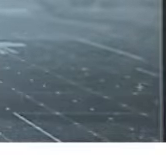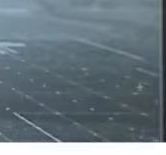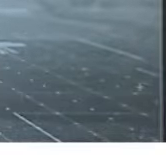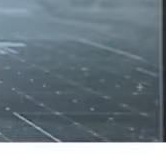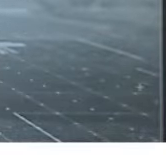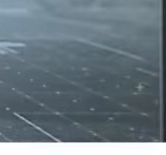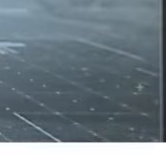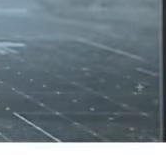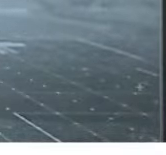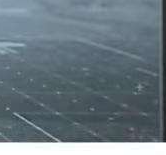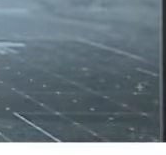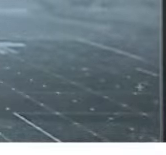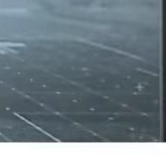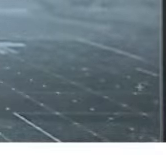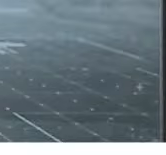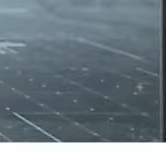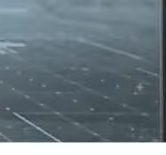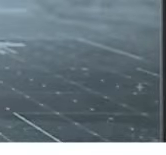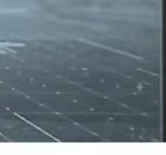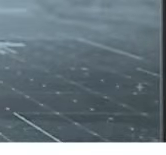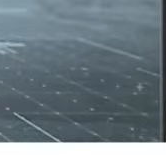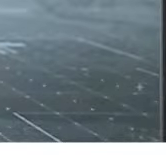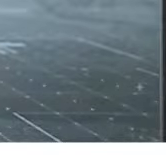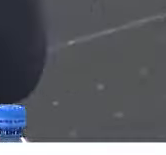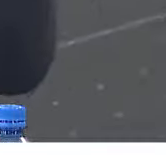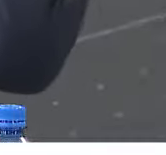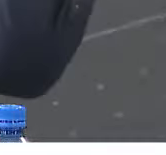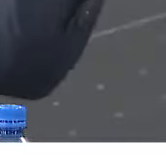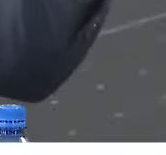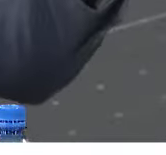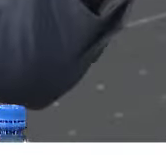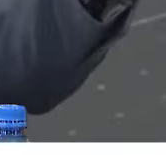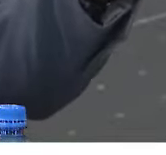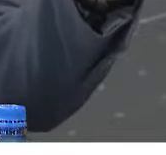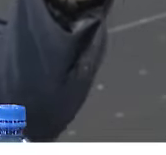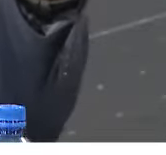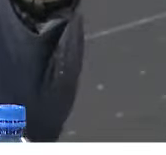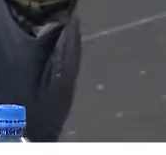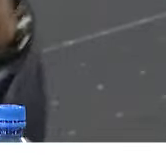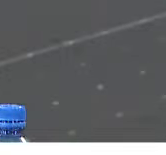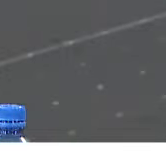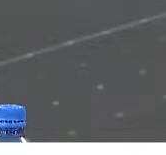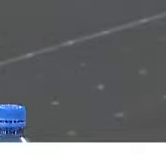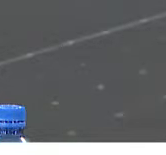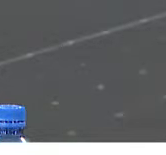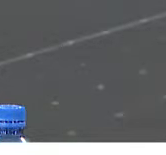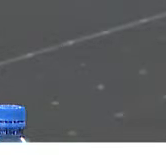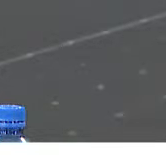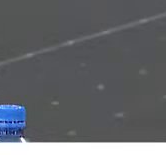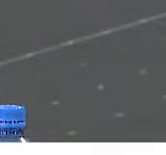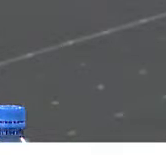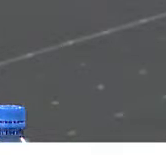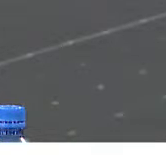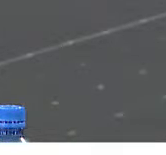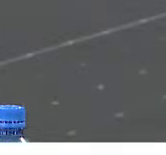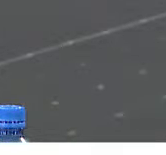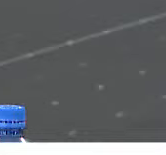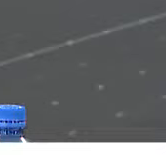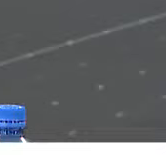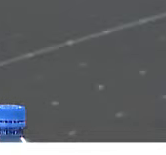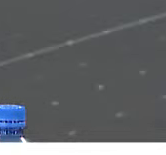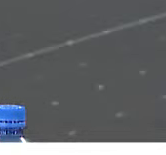Mm-hmm. The act is putting the private security to the national security structures. Mm-hmm. You need to look at that structure. All right. That's what is